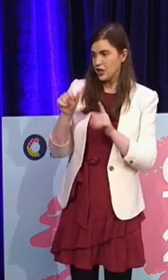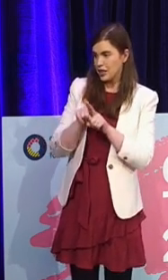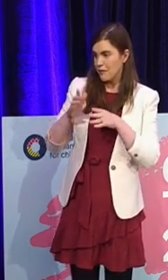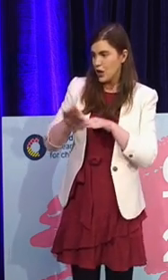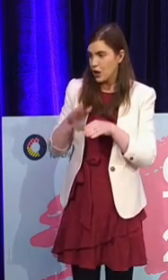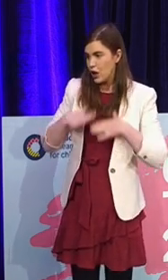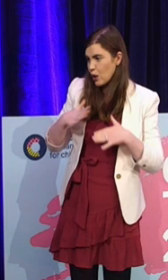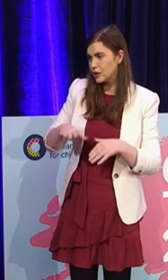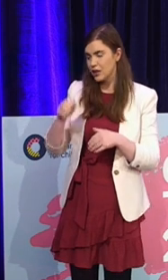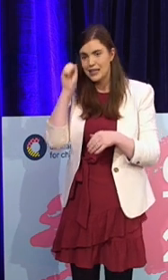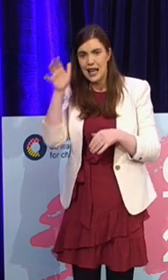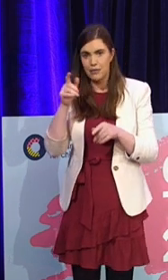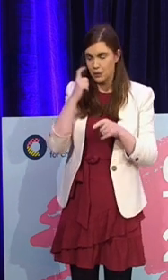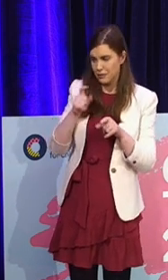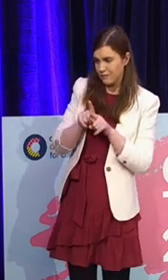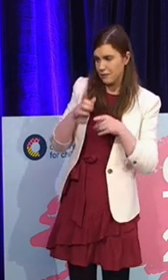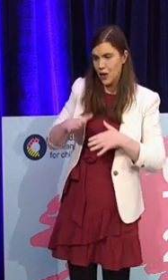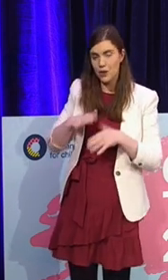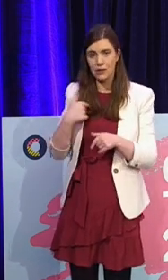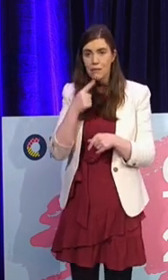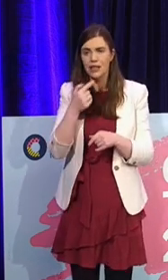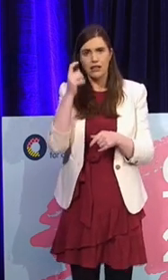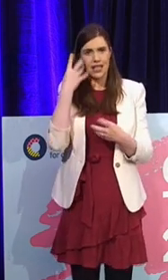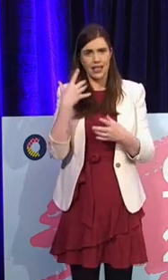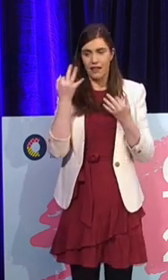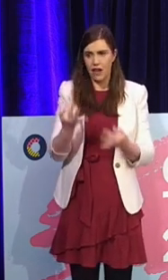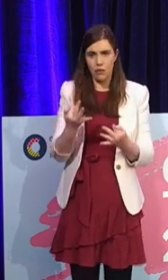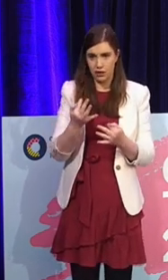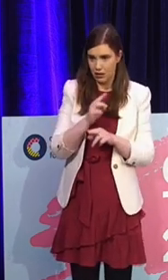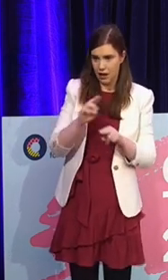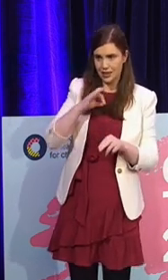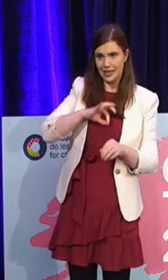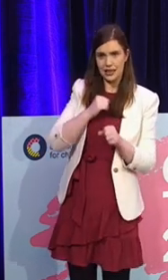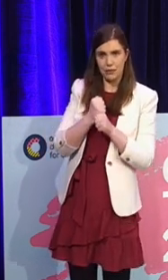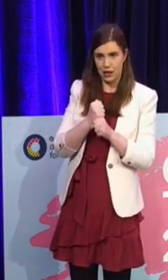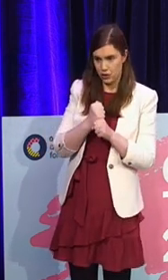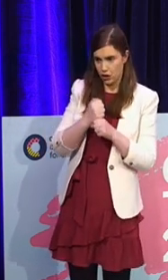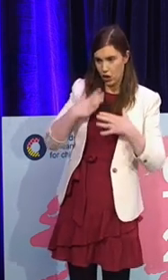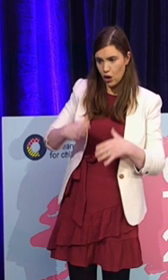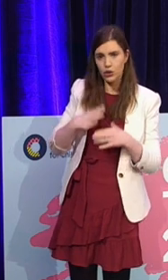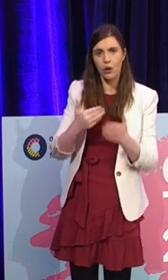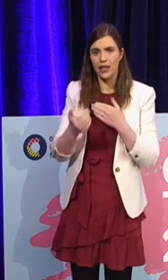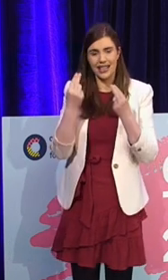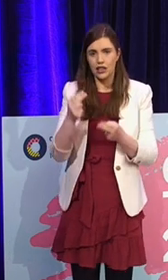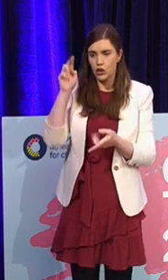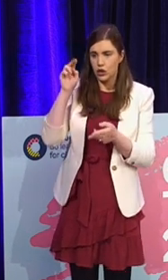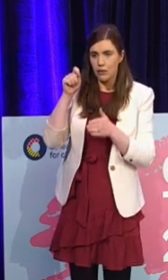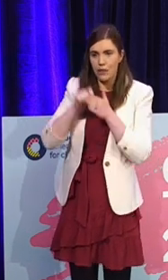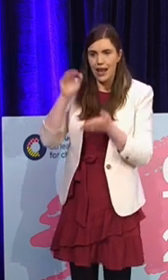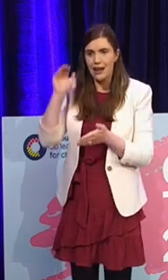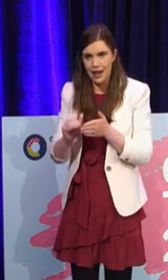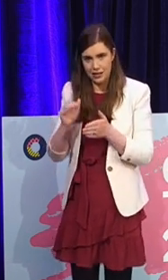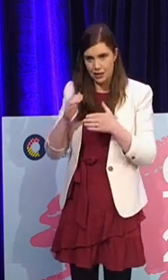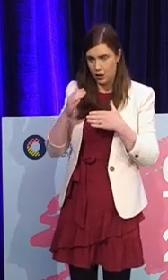realized that if I wanted to feel not guilty about the clothes and feel better about myself, that I'd just have to start buying less and buying